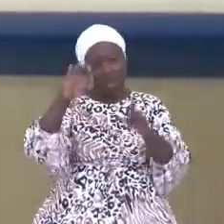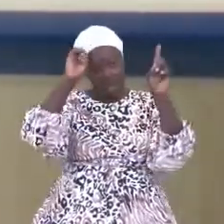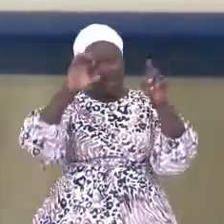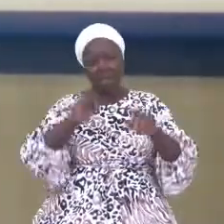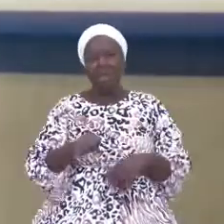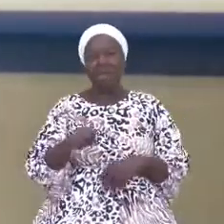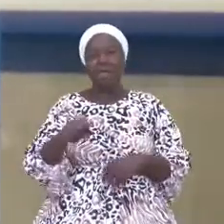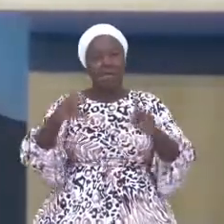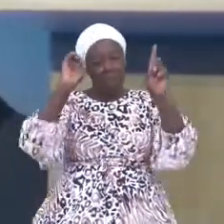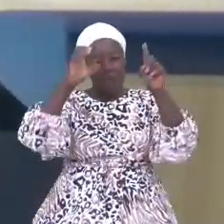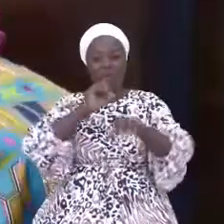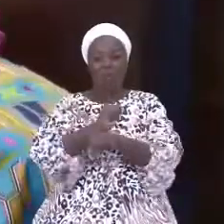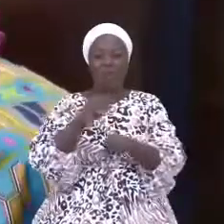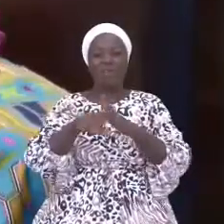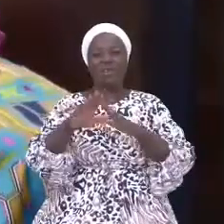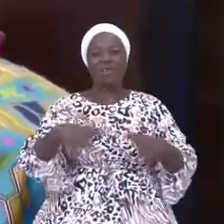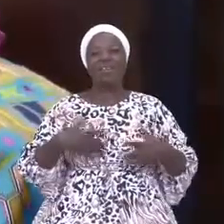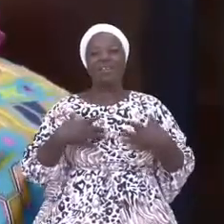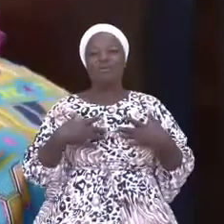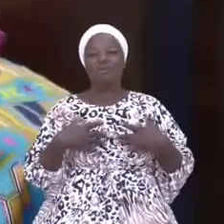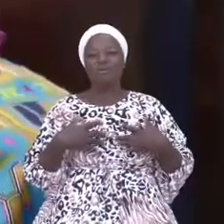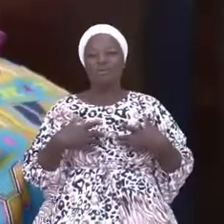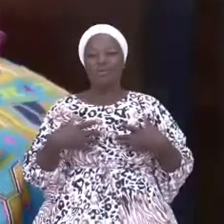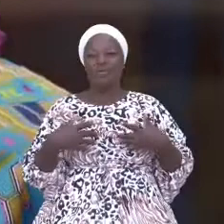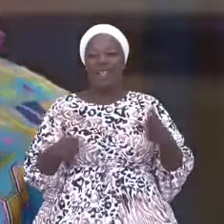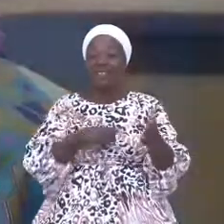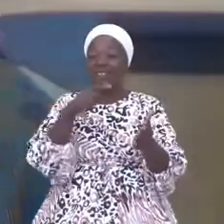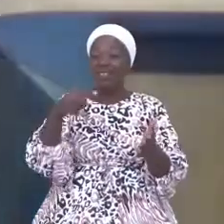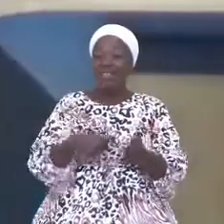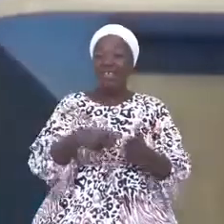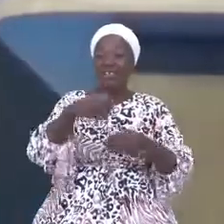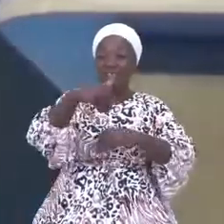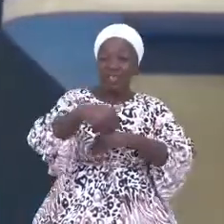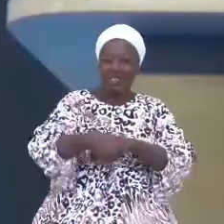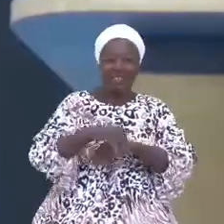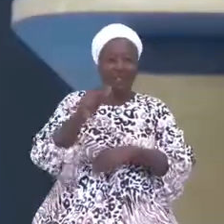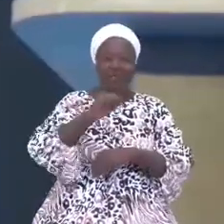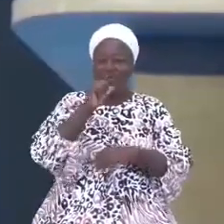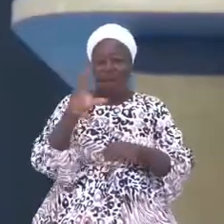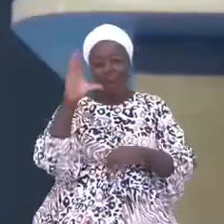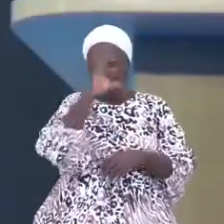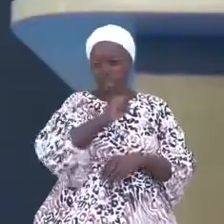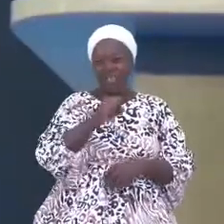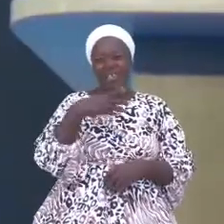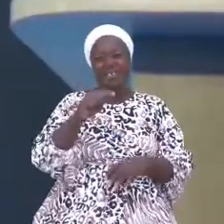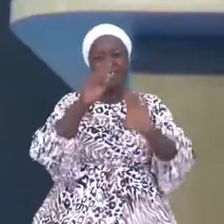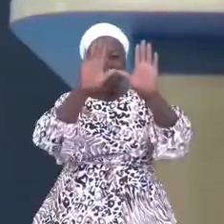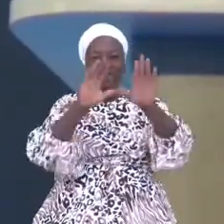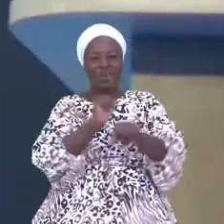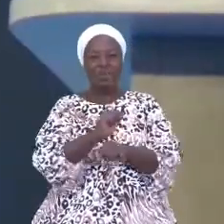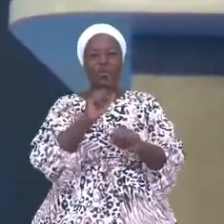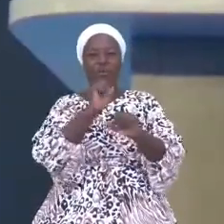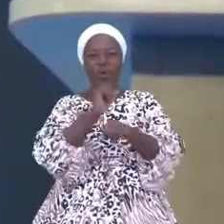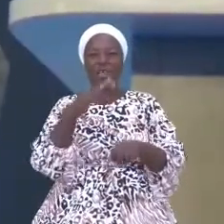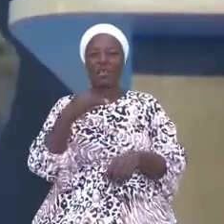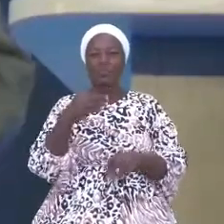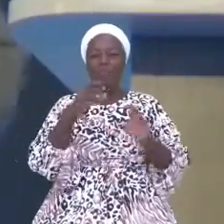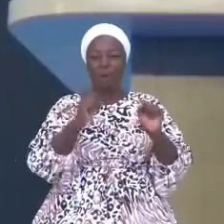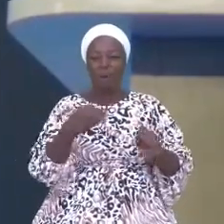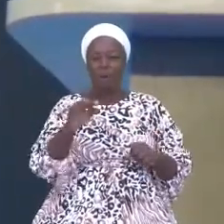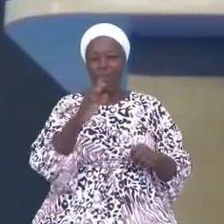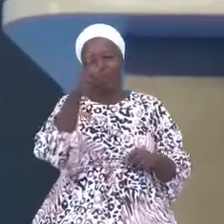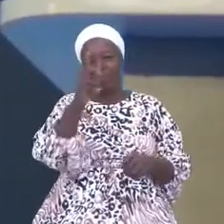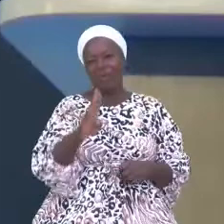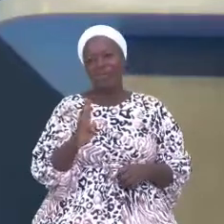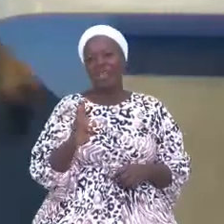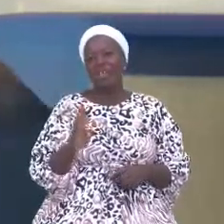it will work in your life. This night, you will not miss the miracle working power of God. And